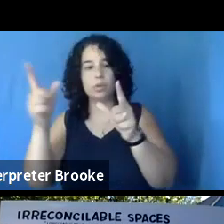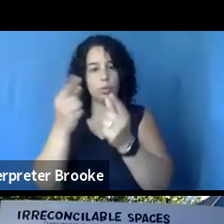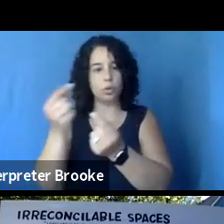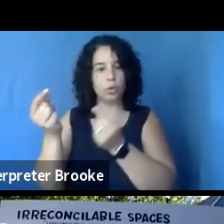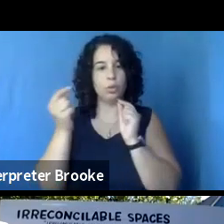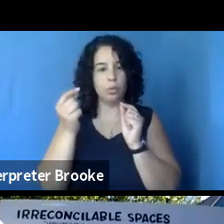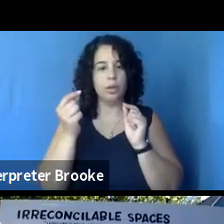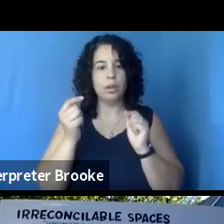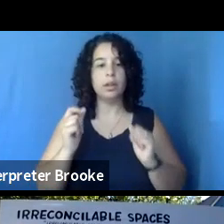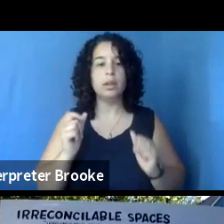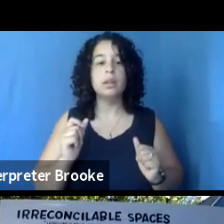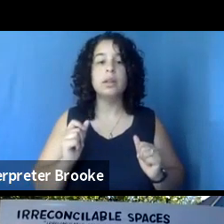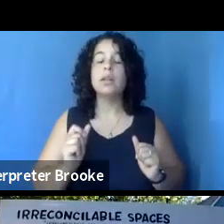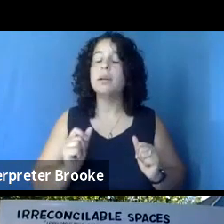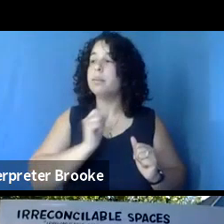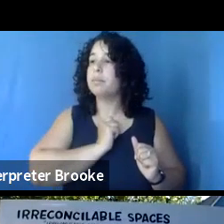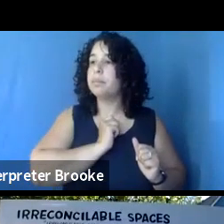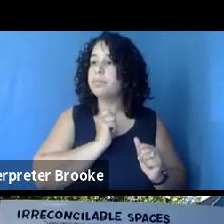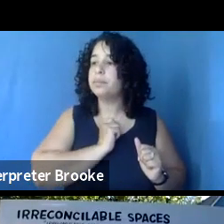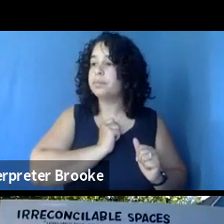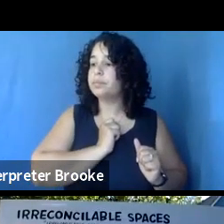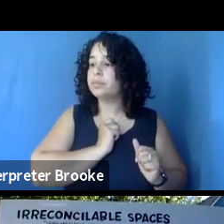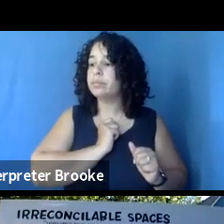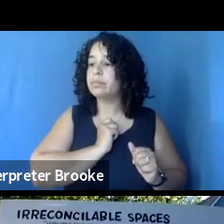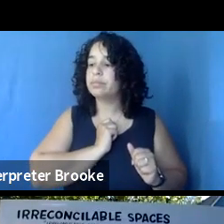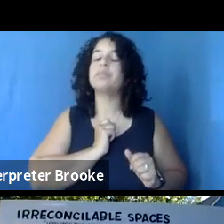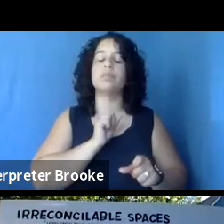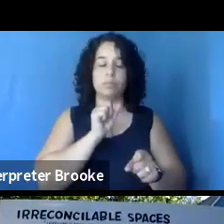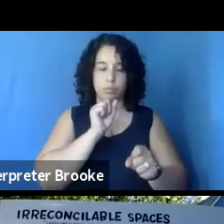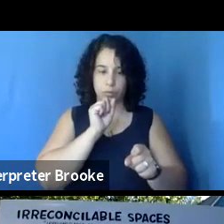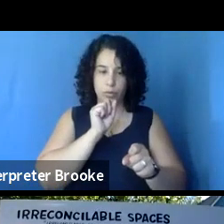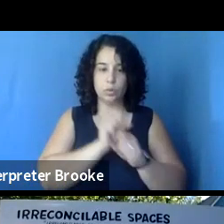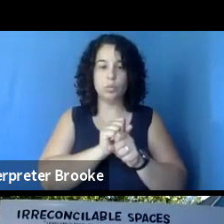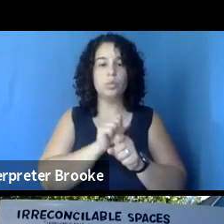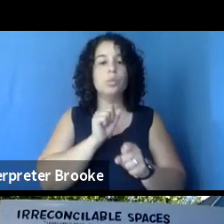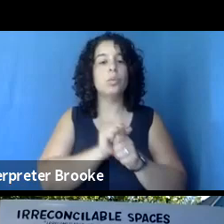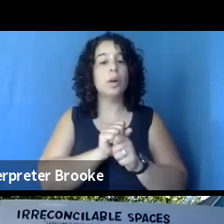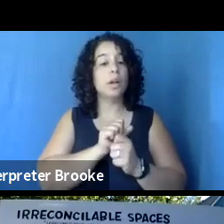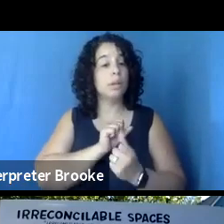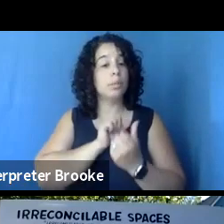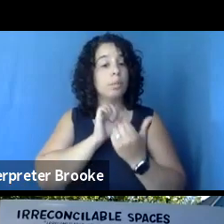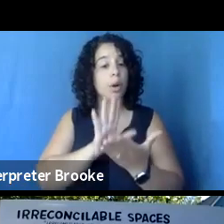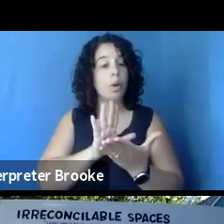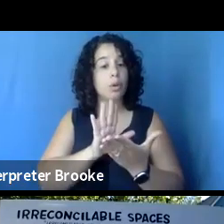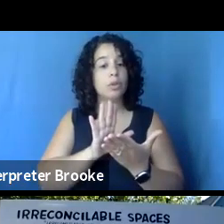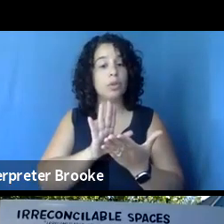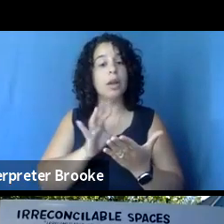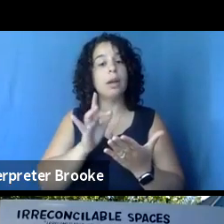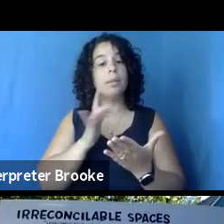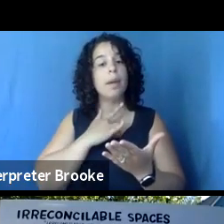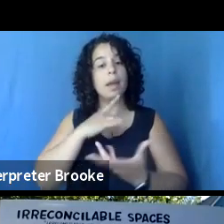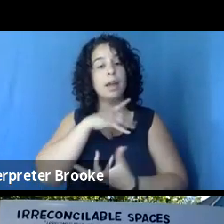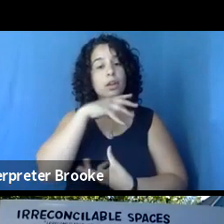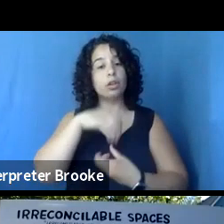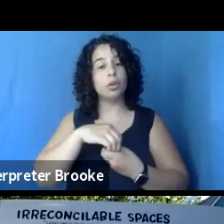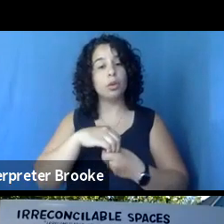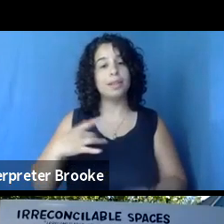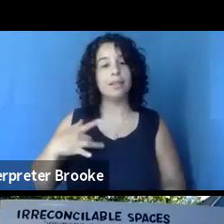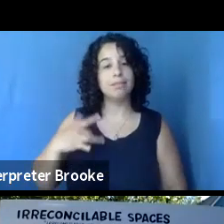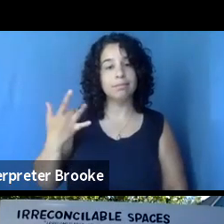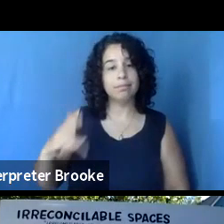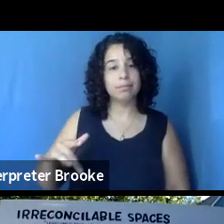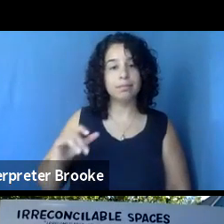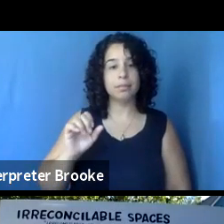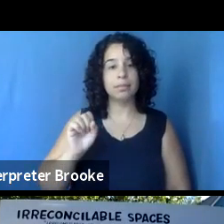I work largely from sensation in my practice, even if